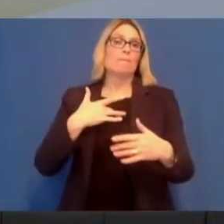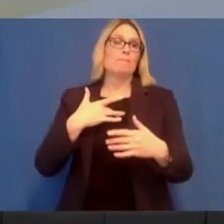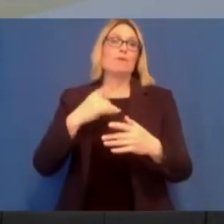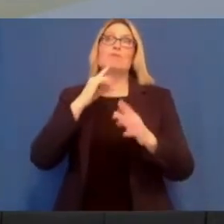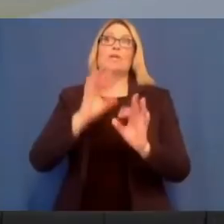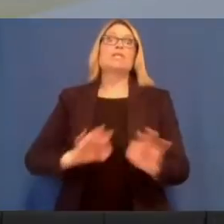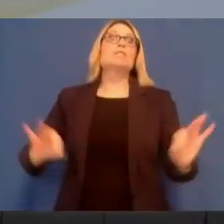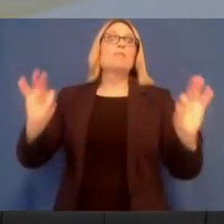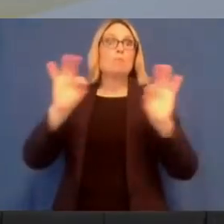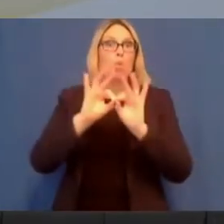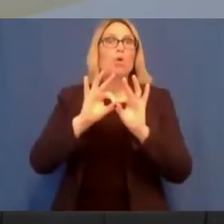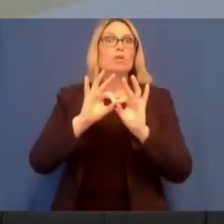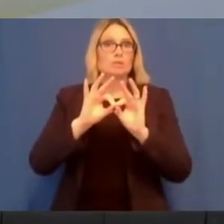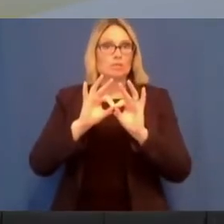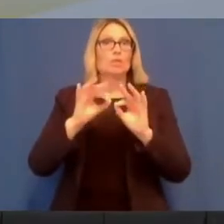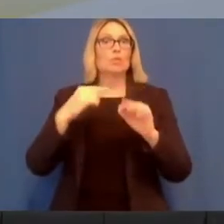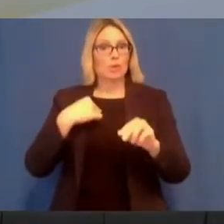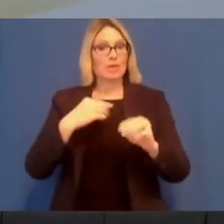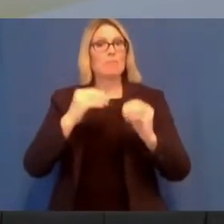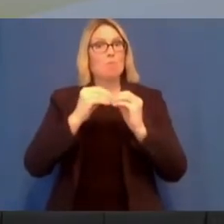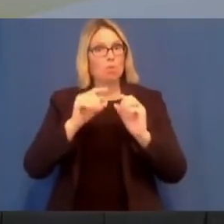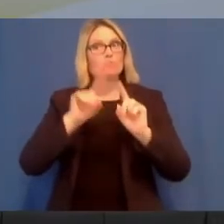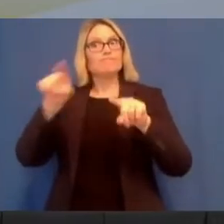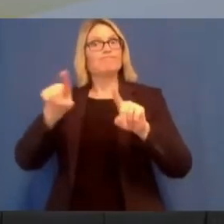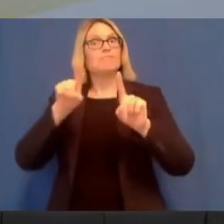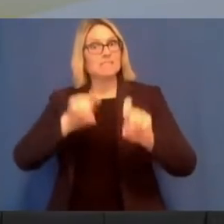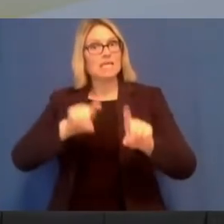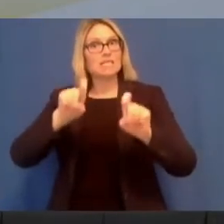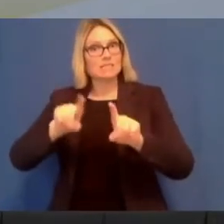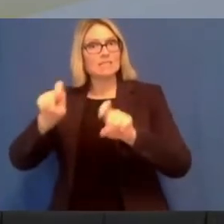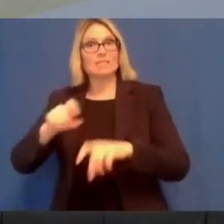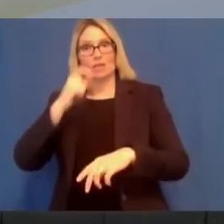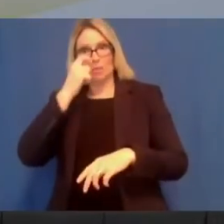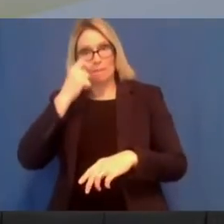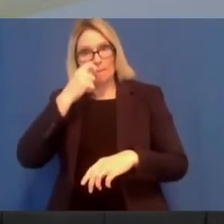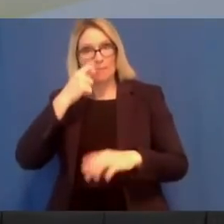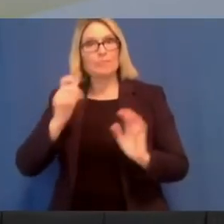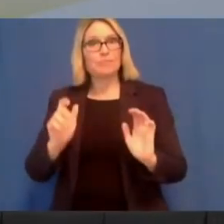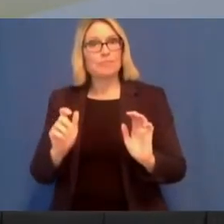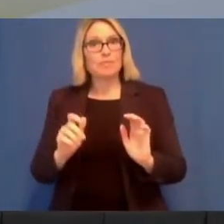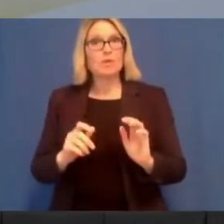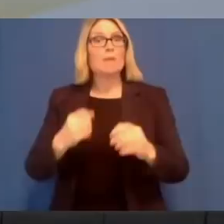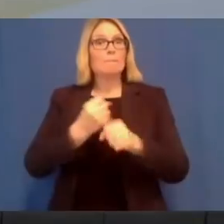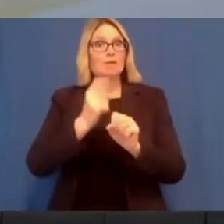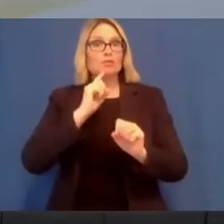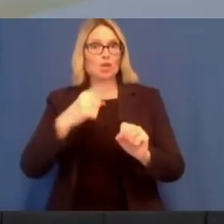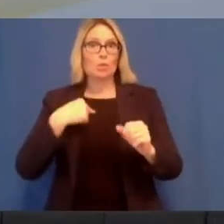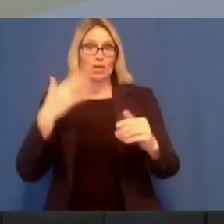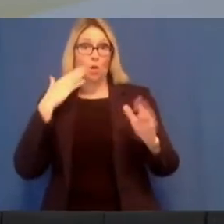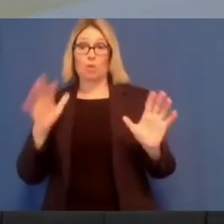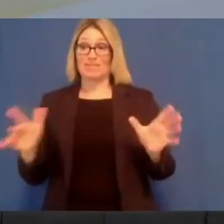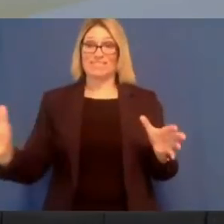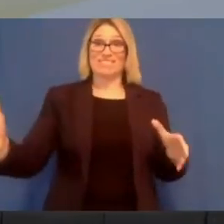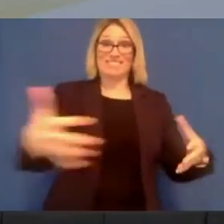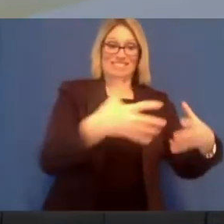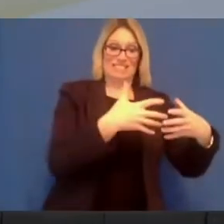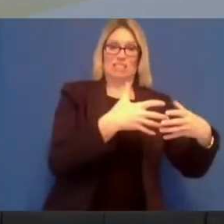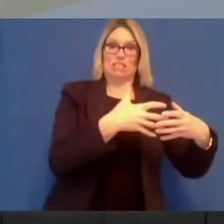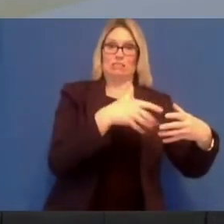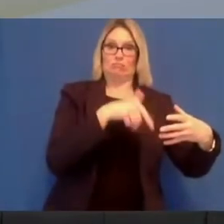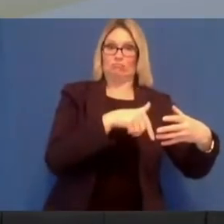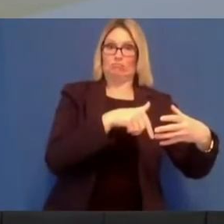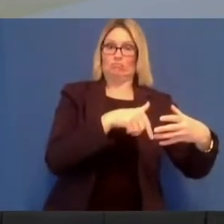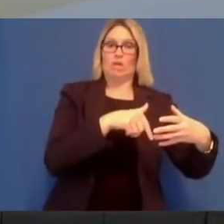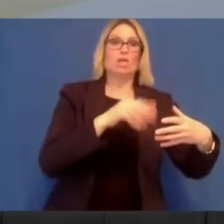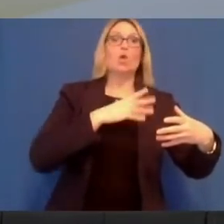important for us to continue to do this testing that we're doing, make sure we can get our arms around these clusters of cases, and make sure it has not